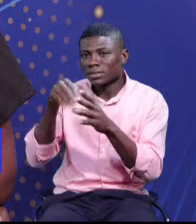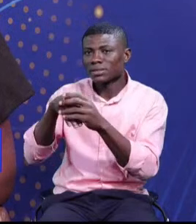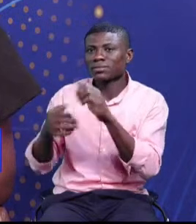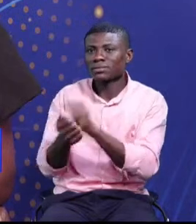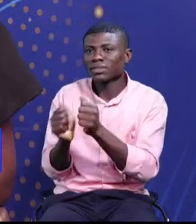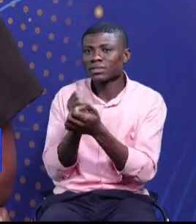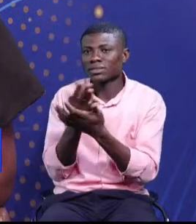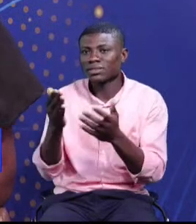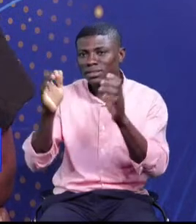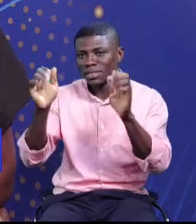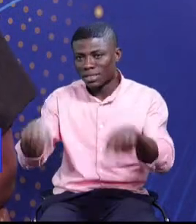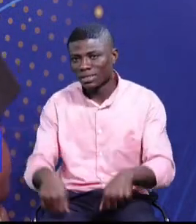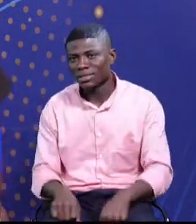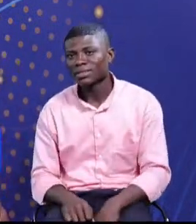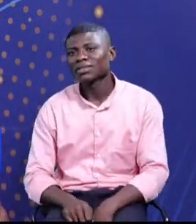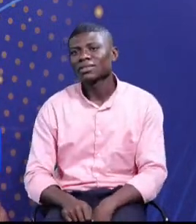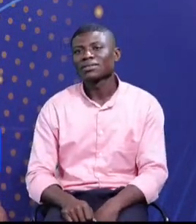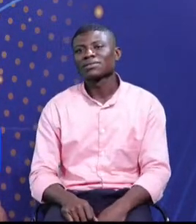Yeah.